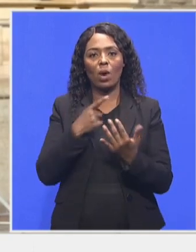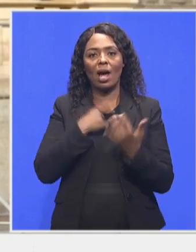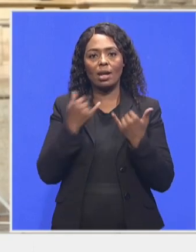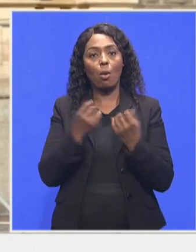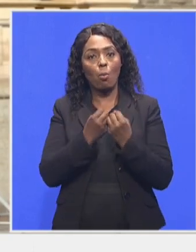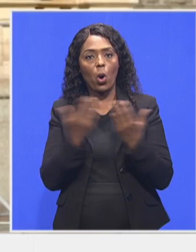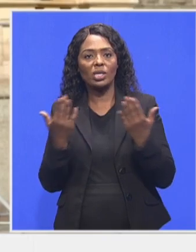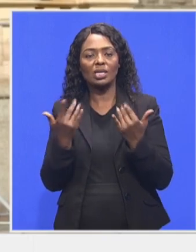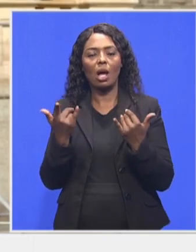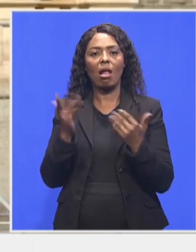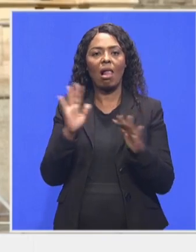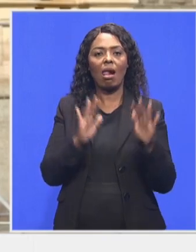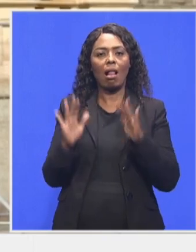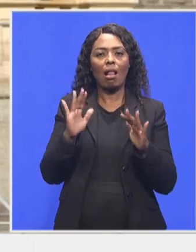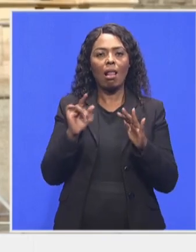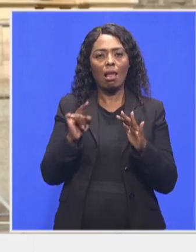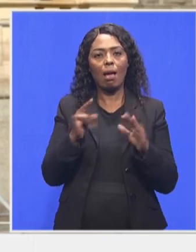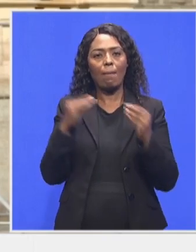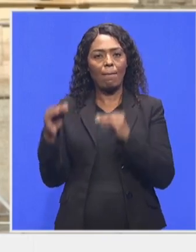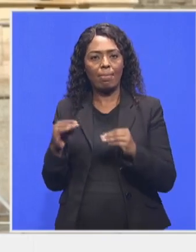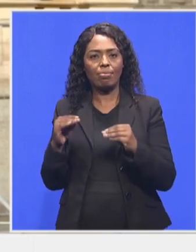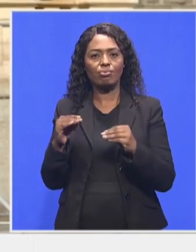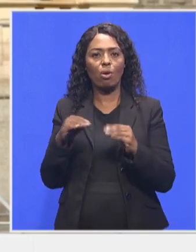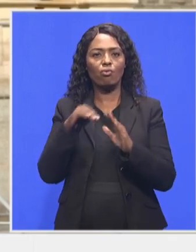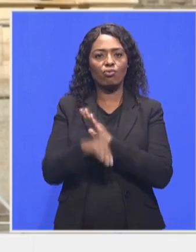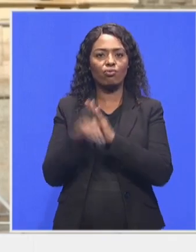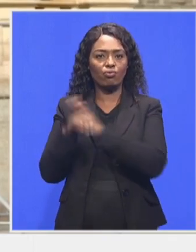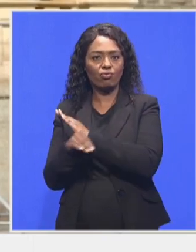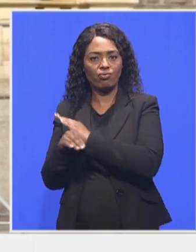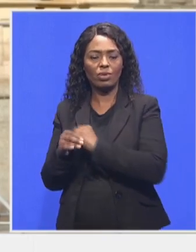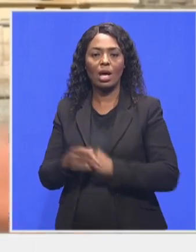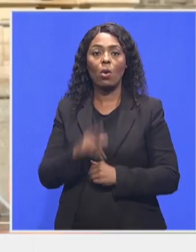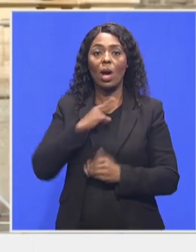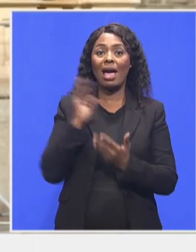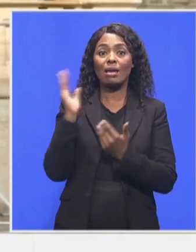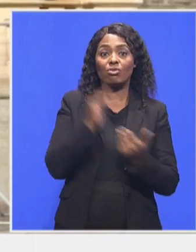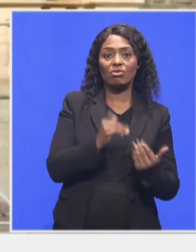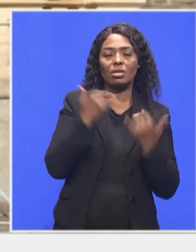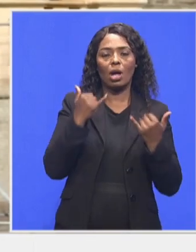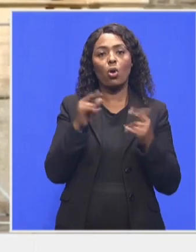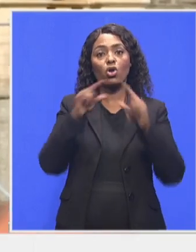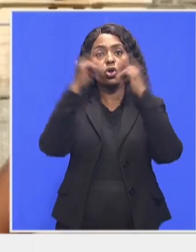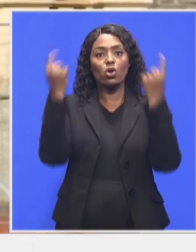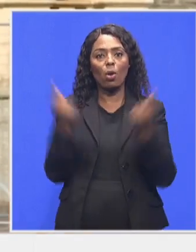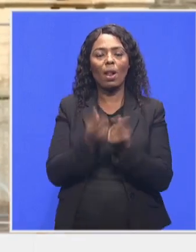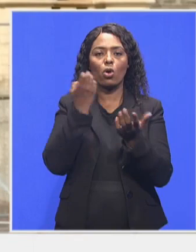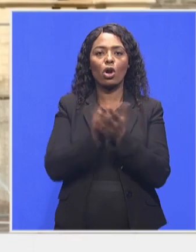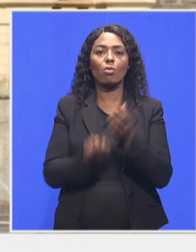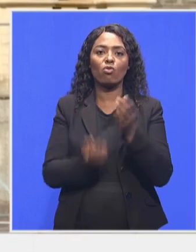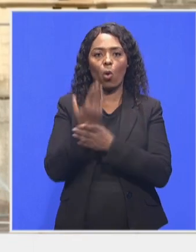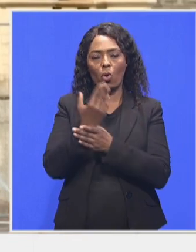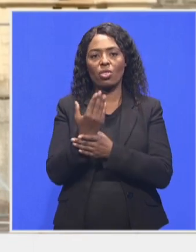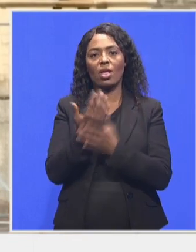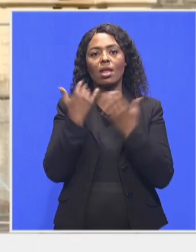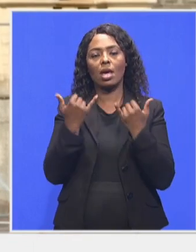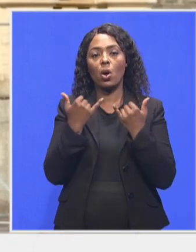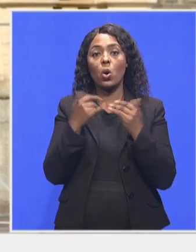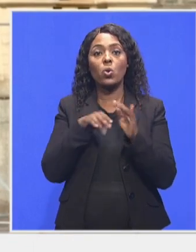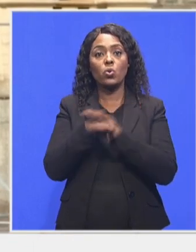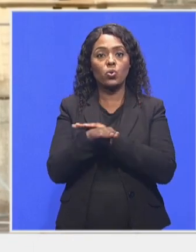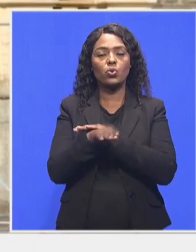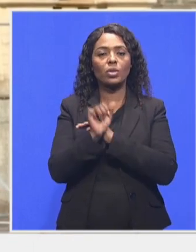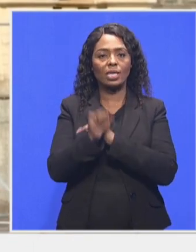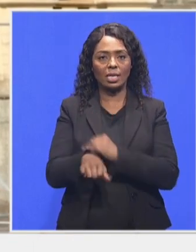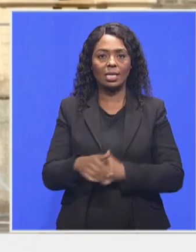boom, which may wane because, of course, there's an expectation that globally economic growth is going to wane. We've heard that from